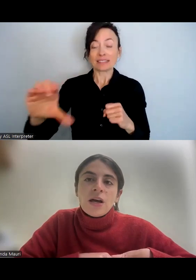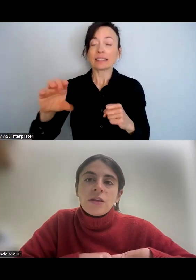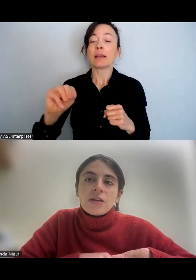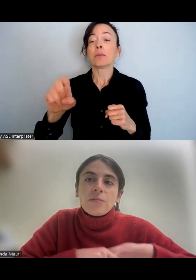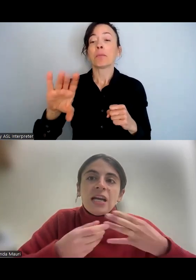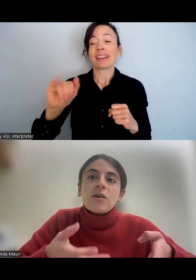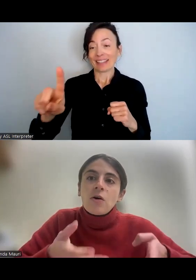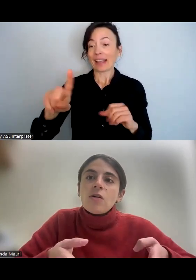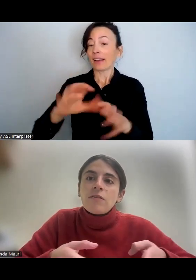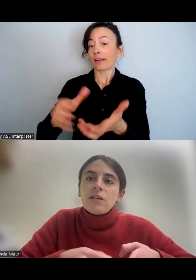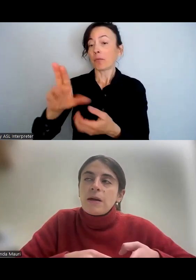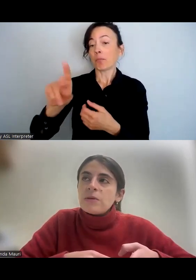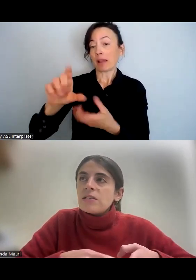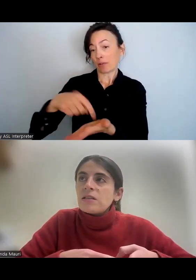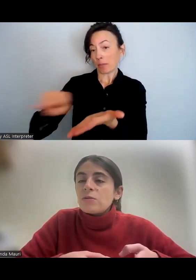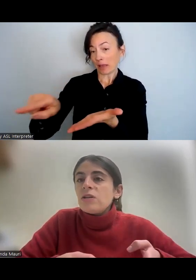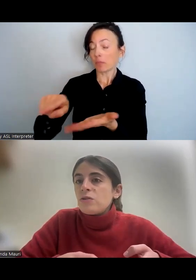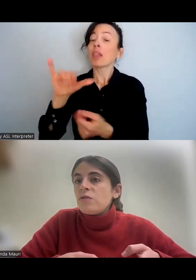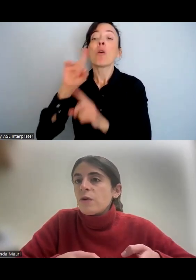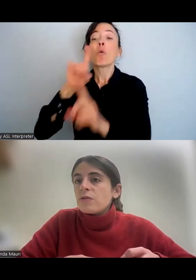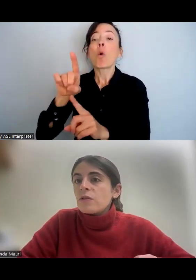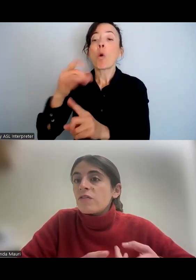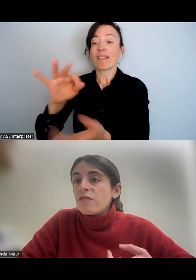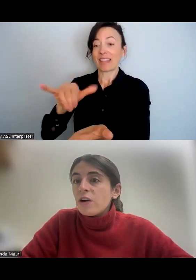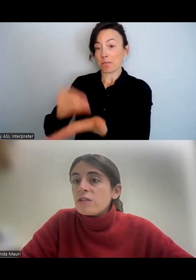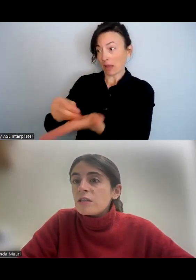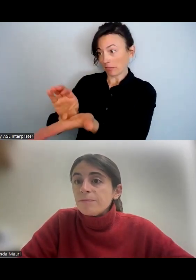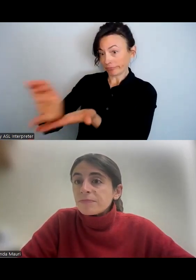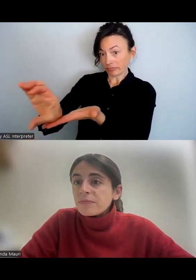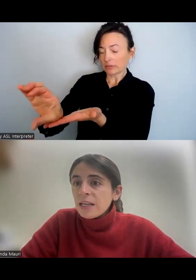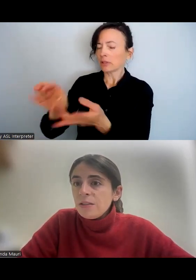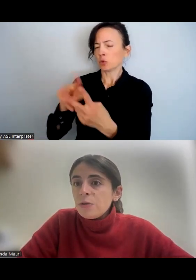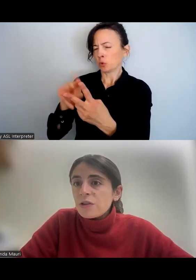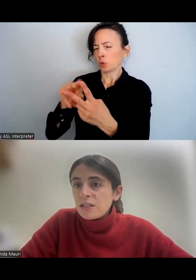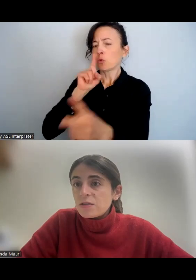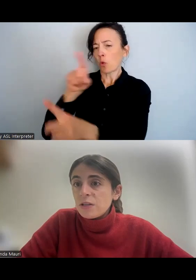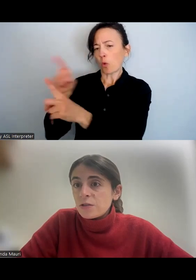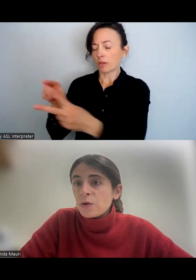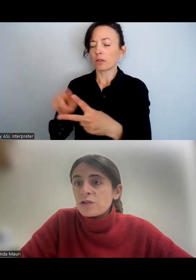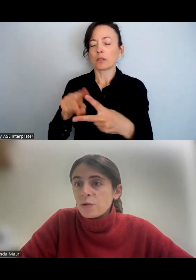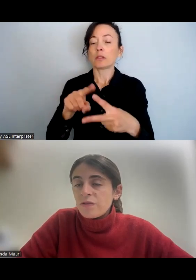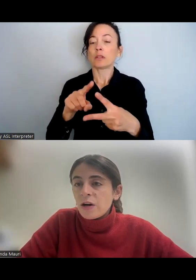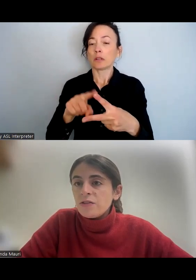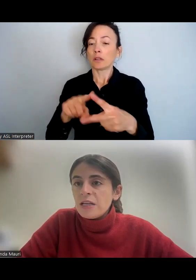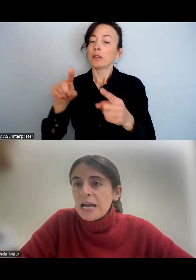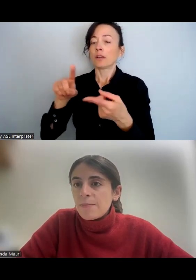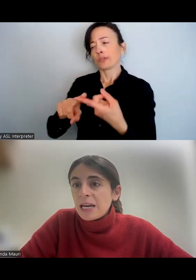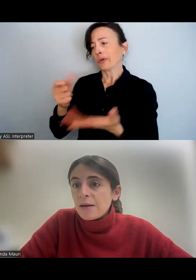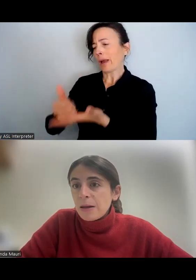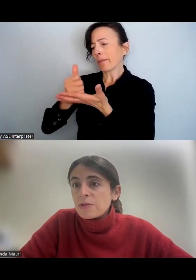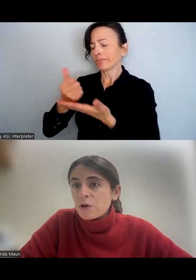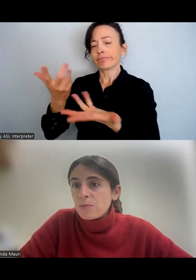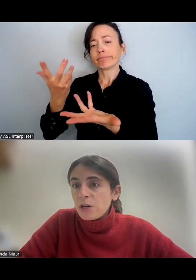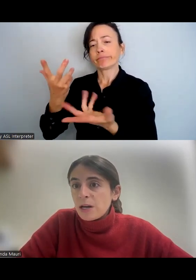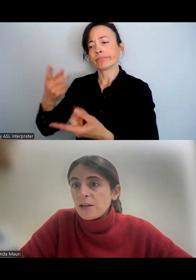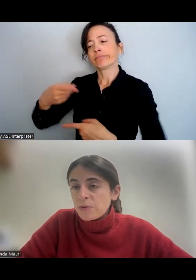So the main goal of these payments is really twofold. So the first is to address historic shortfalls in Medicaid